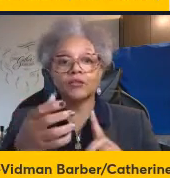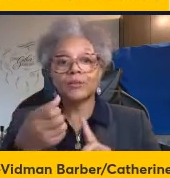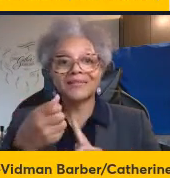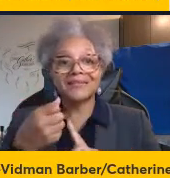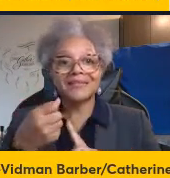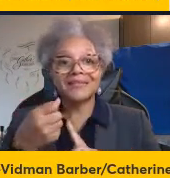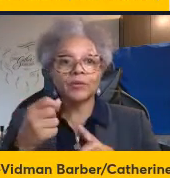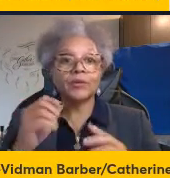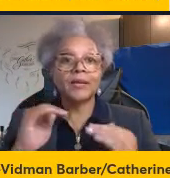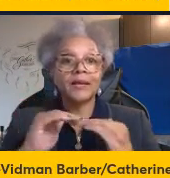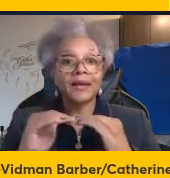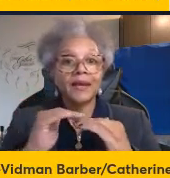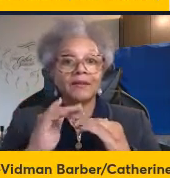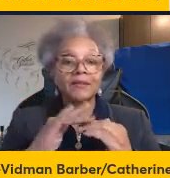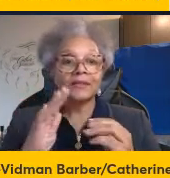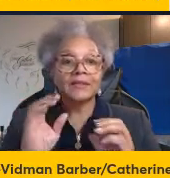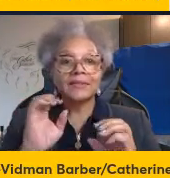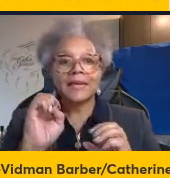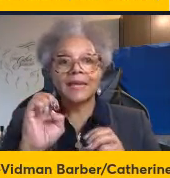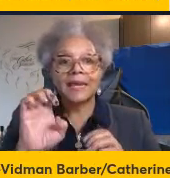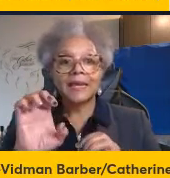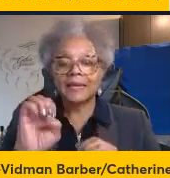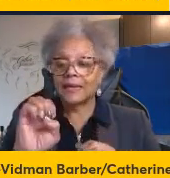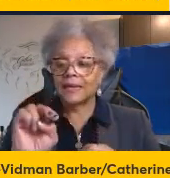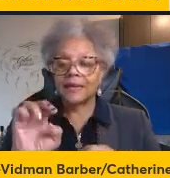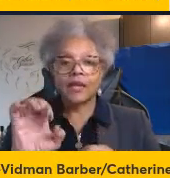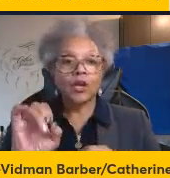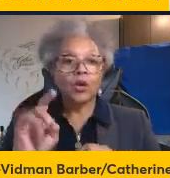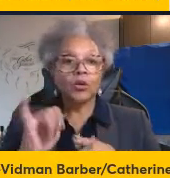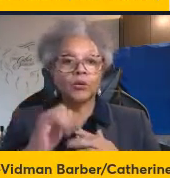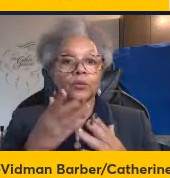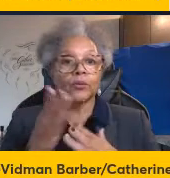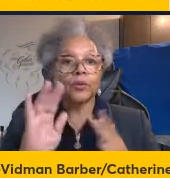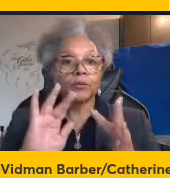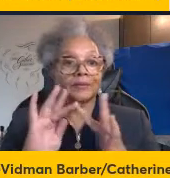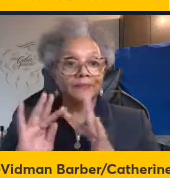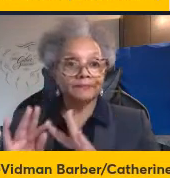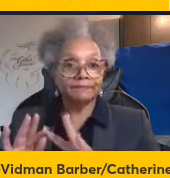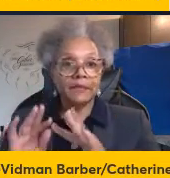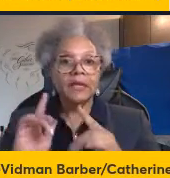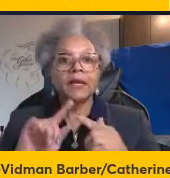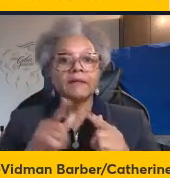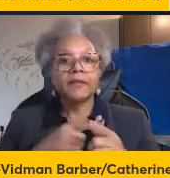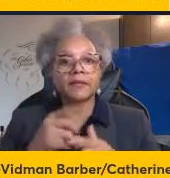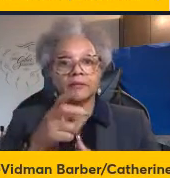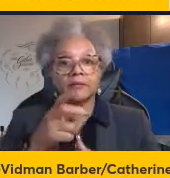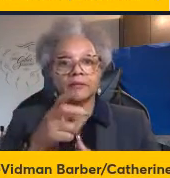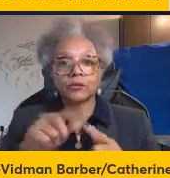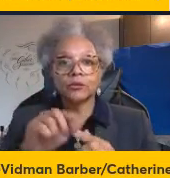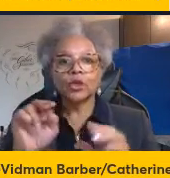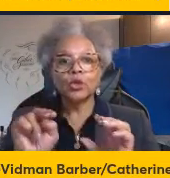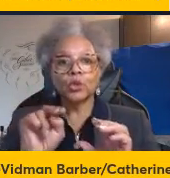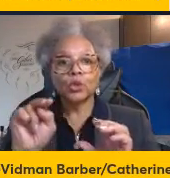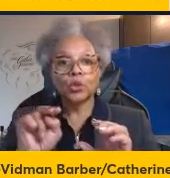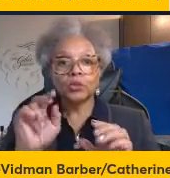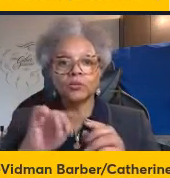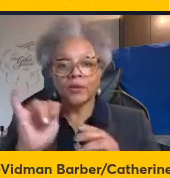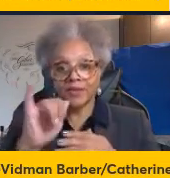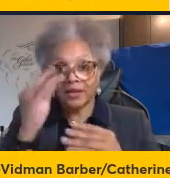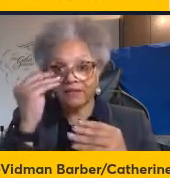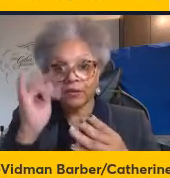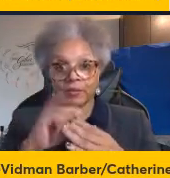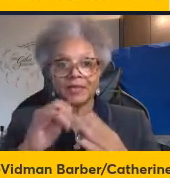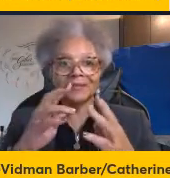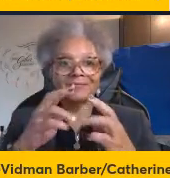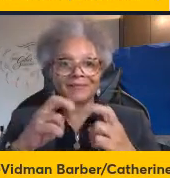these networks. And then typically these transcription factors then translocate into the nucleus, where the information is